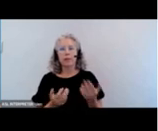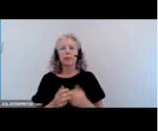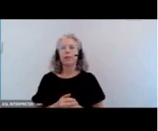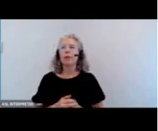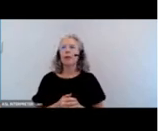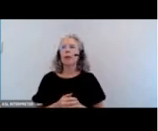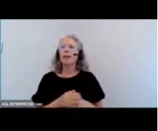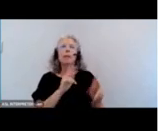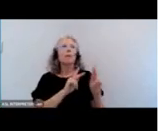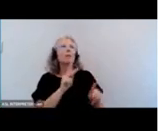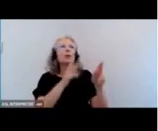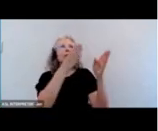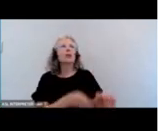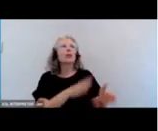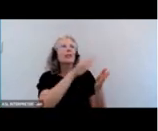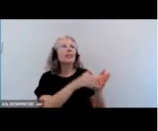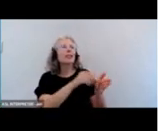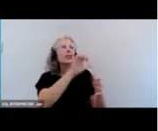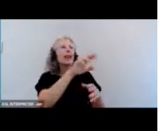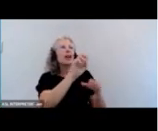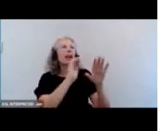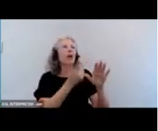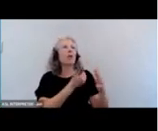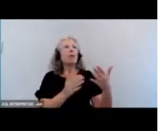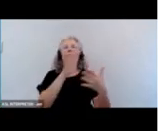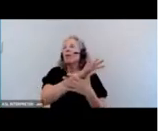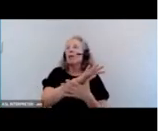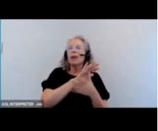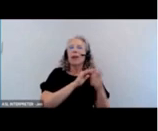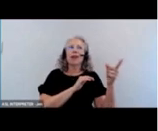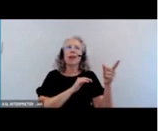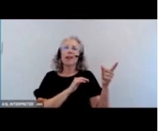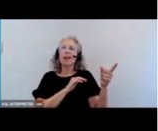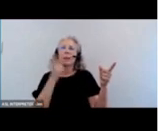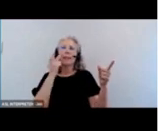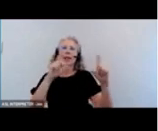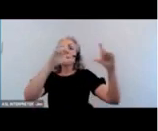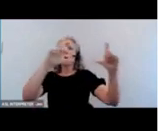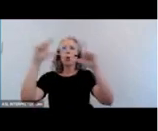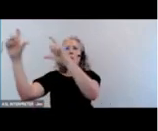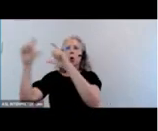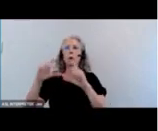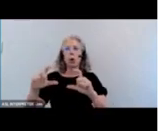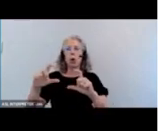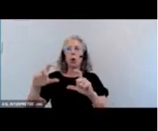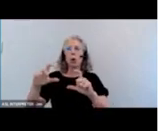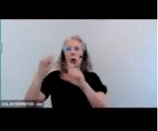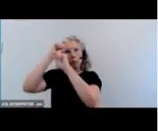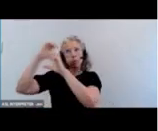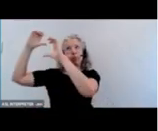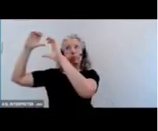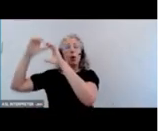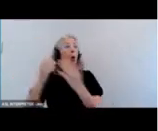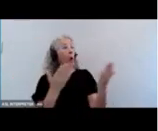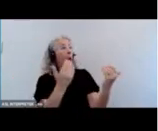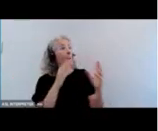are saying person-centered care is a priority, are the things that are appearing in little quote bubbles here. Like, okay, you can come to the